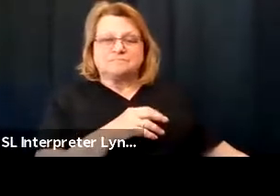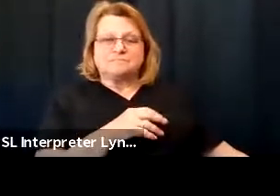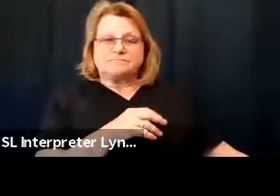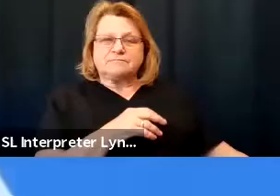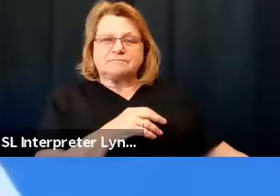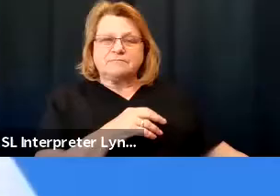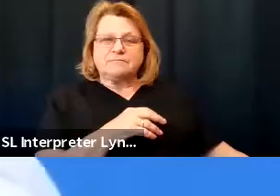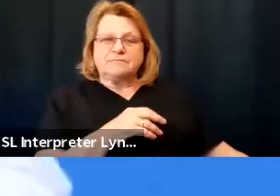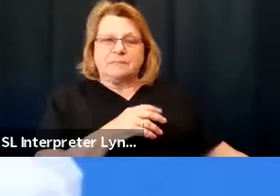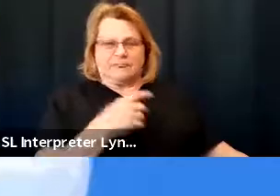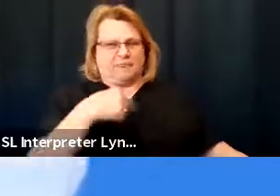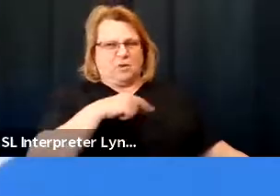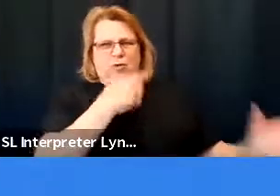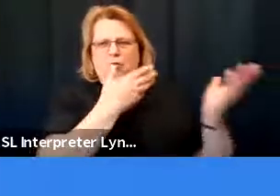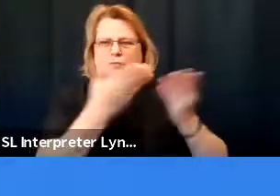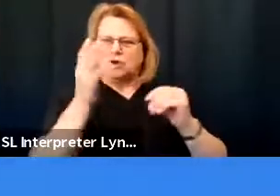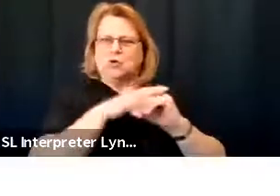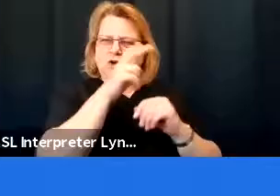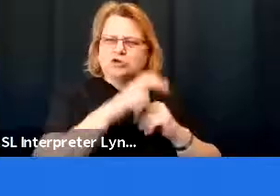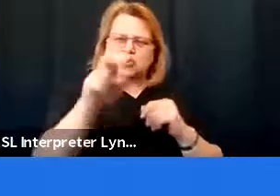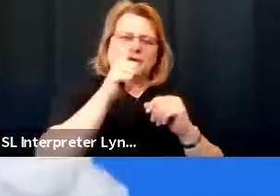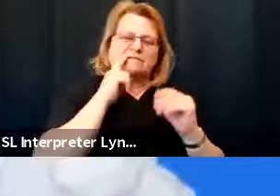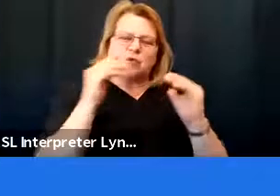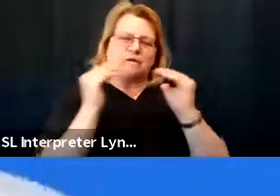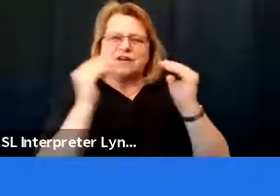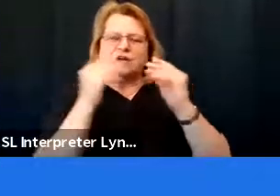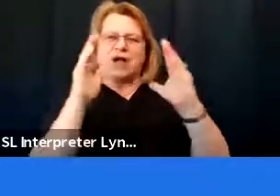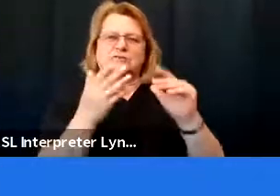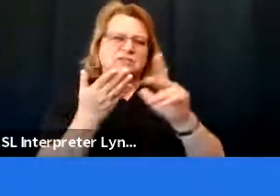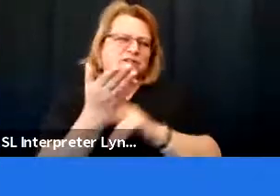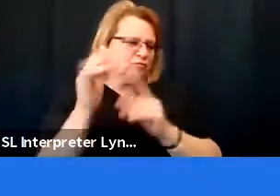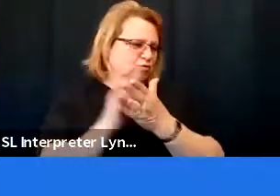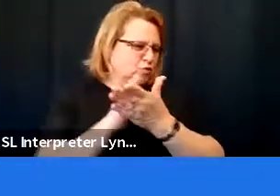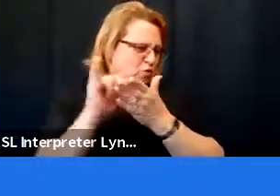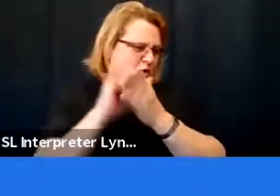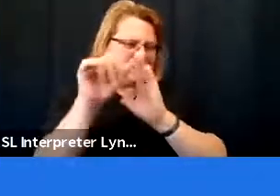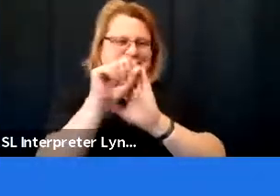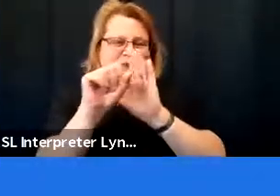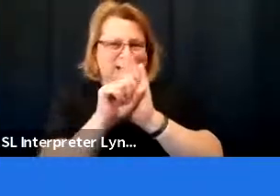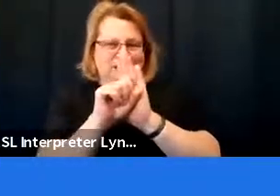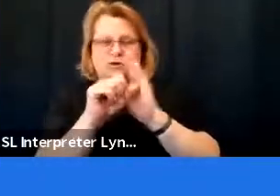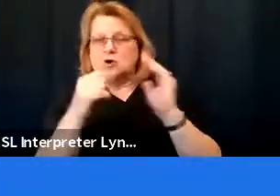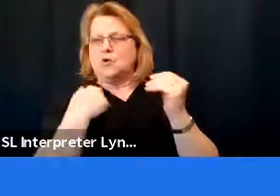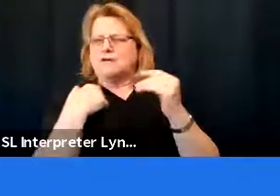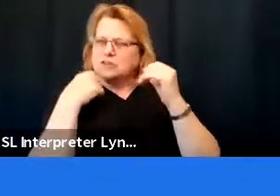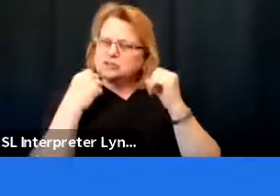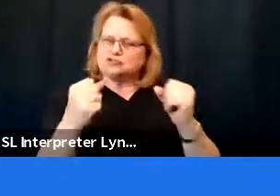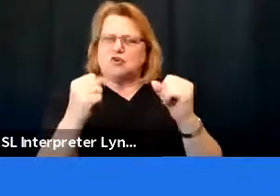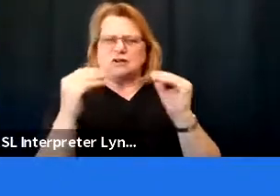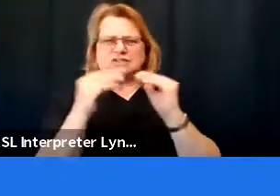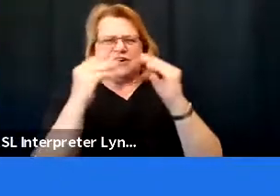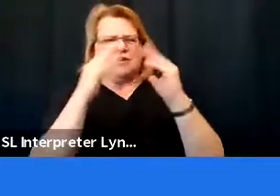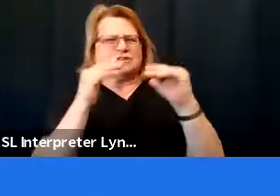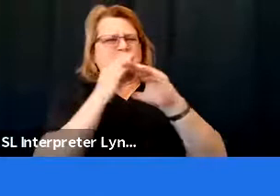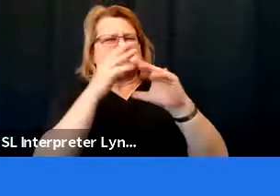We are going to take you on a journey of fair housing through New York State, where we have the strongest fair housing protections in the